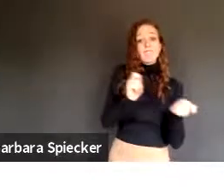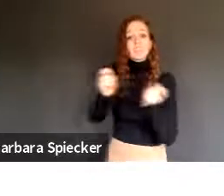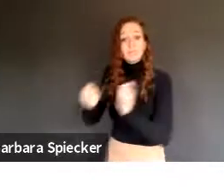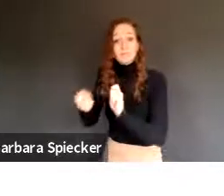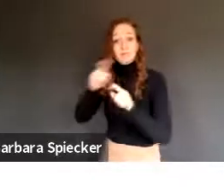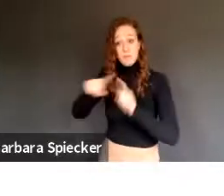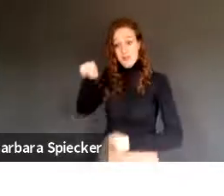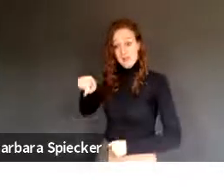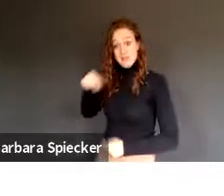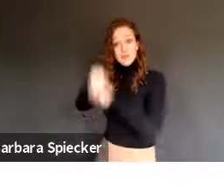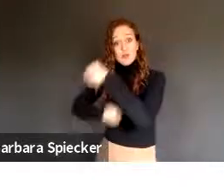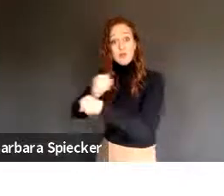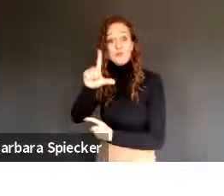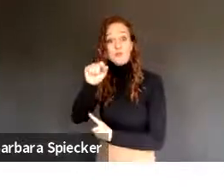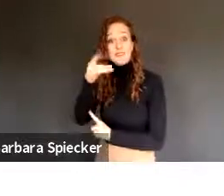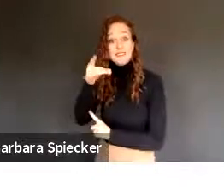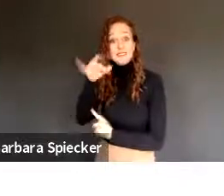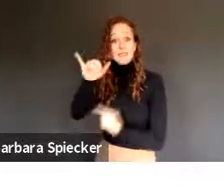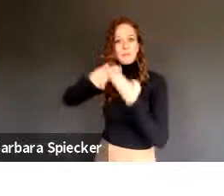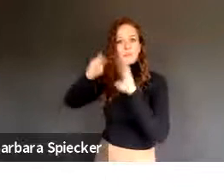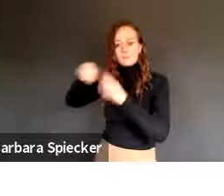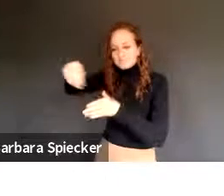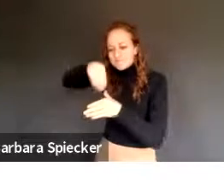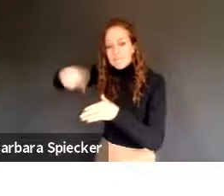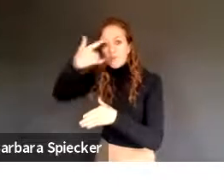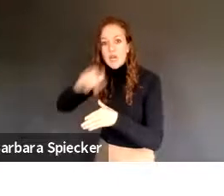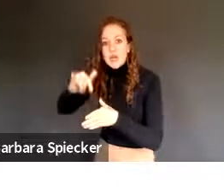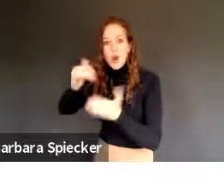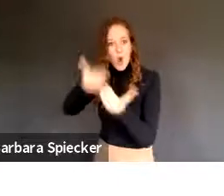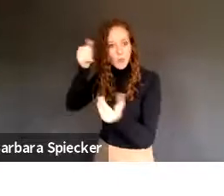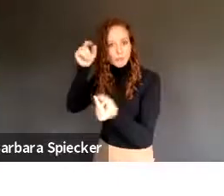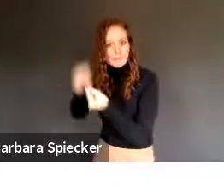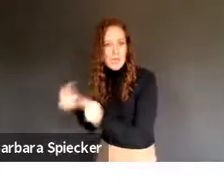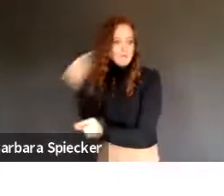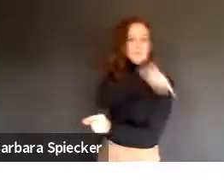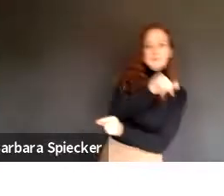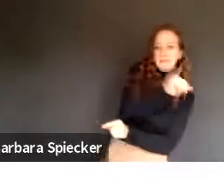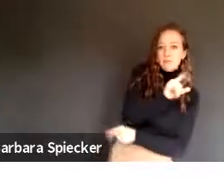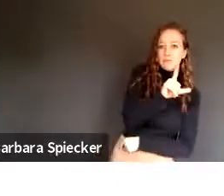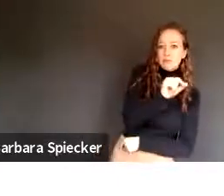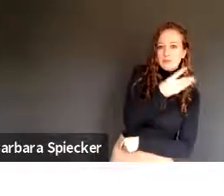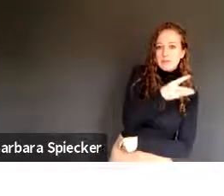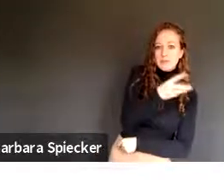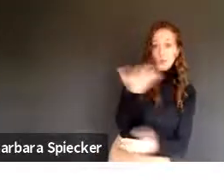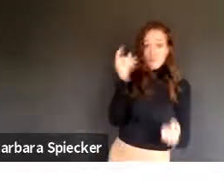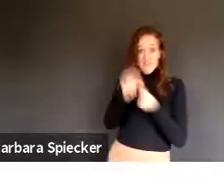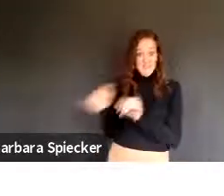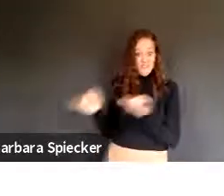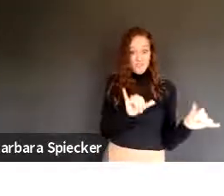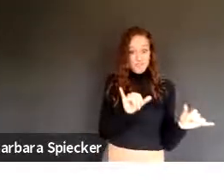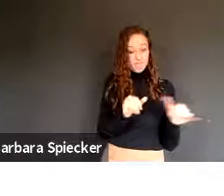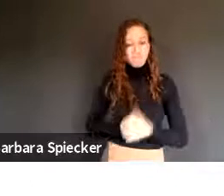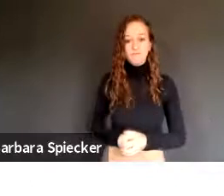kelp communities in 2018 either partially or wholly reverted back to similar abundances and composition that were